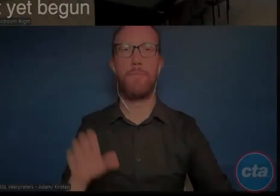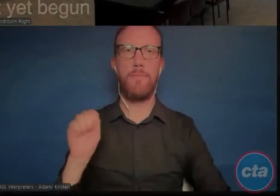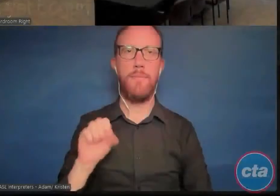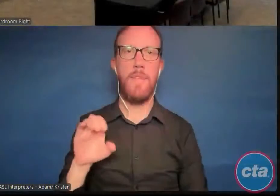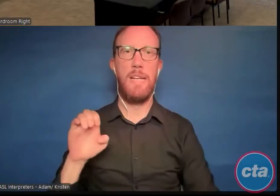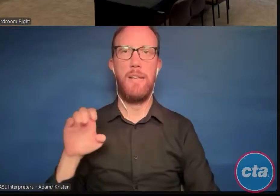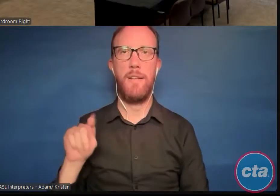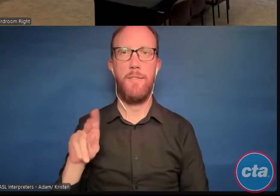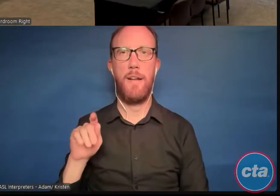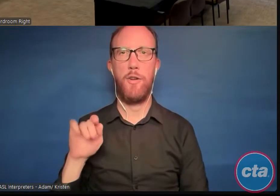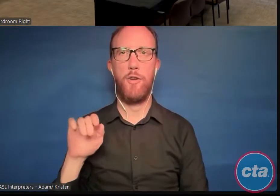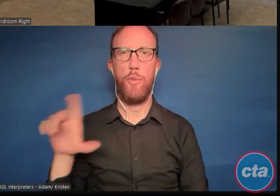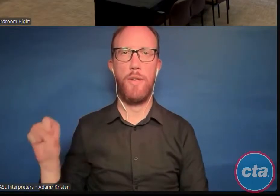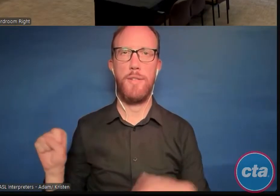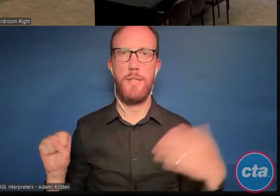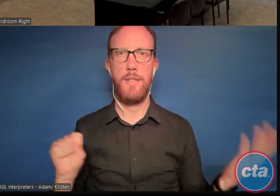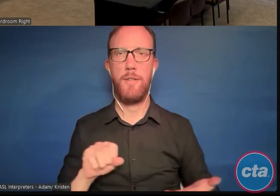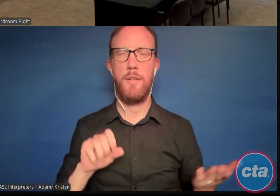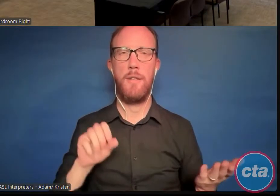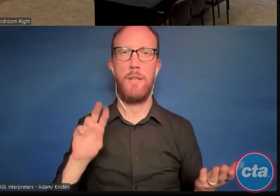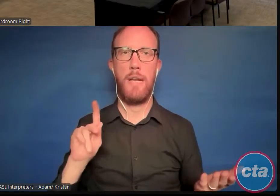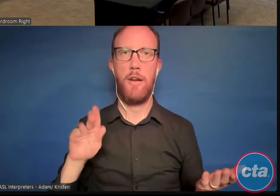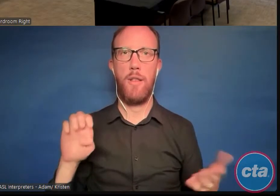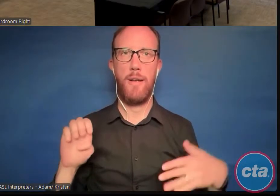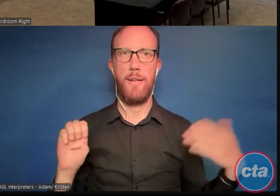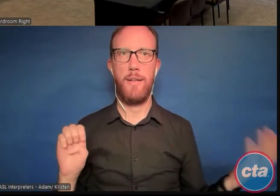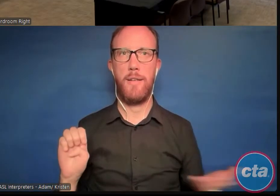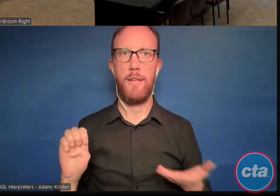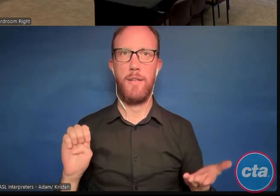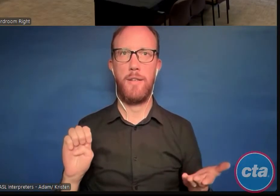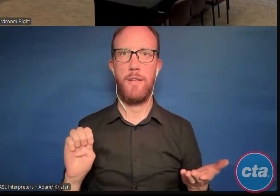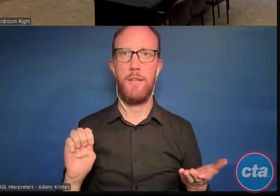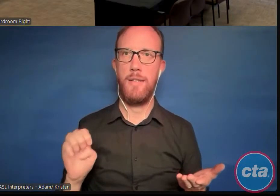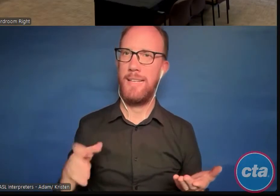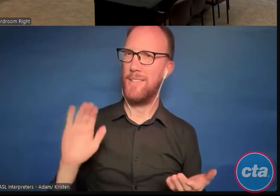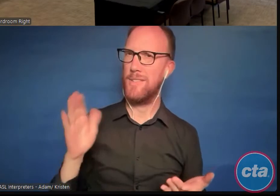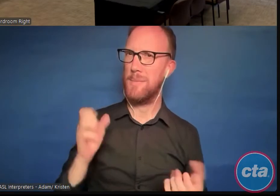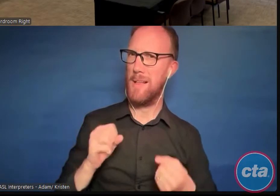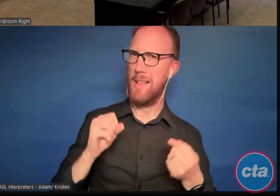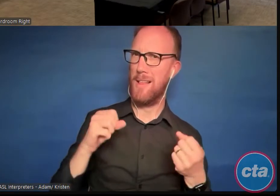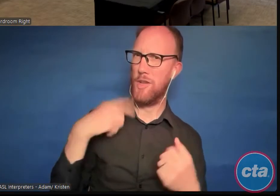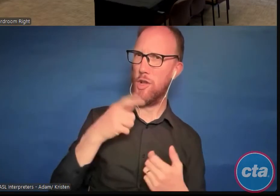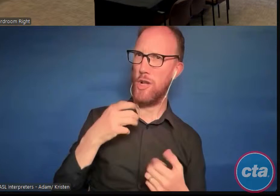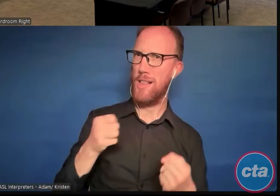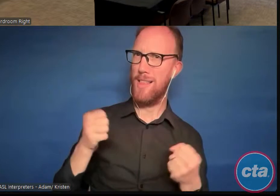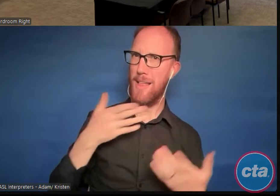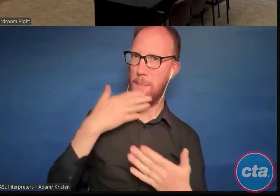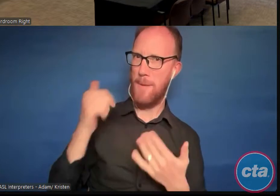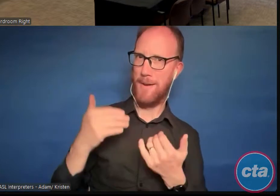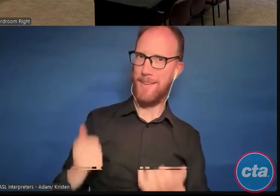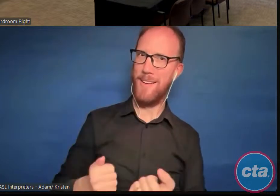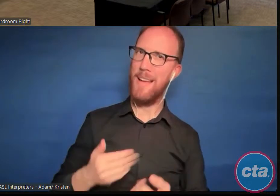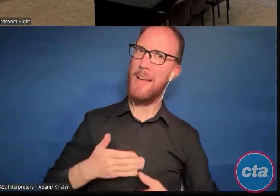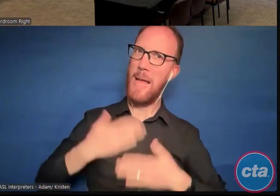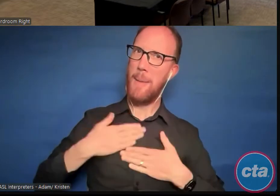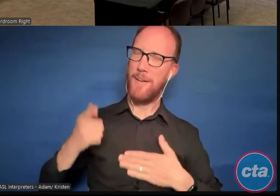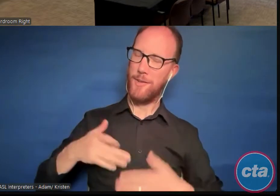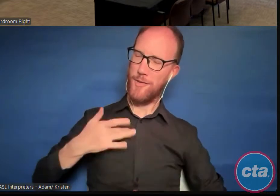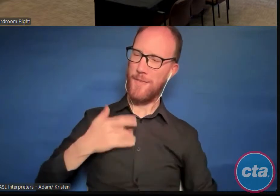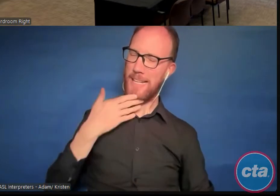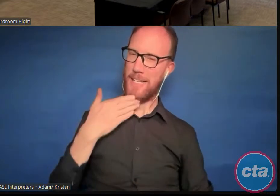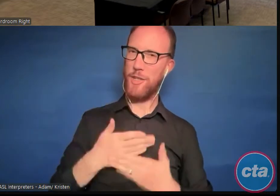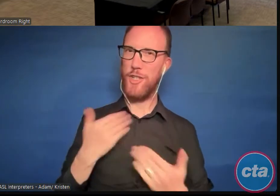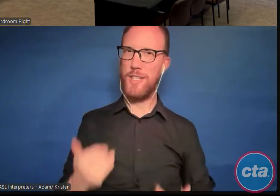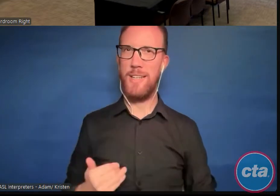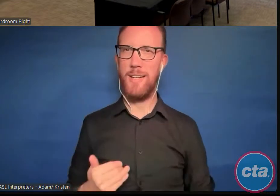Caroline Pavlovic. Here. Looking much better, I might add. Yeah. I'm glad you're well.